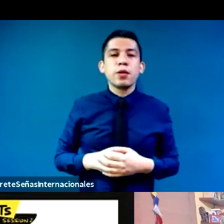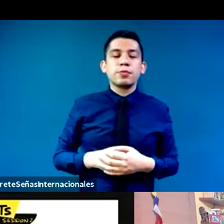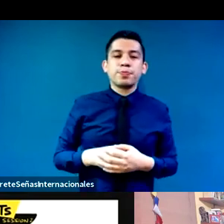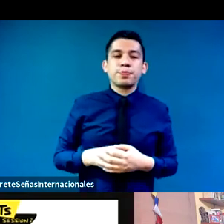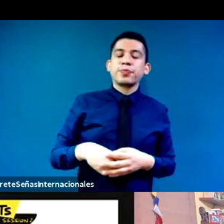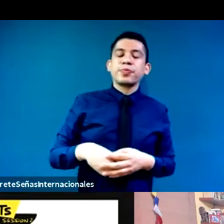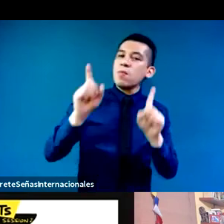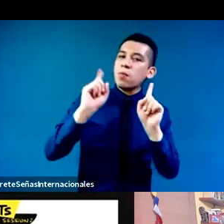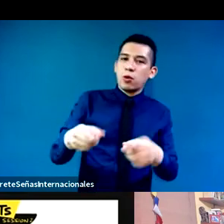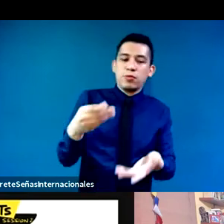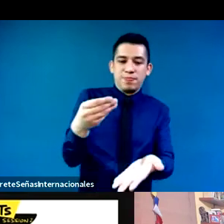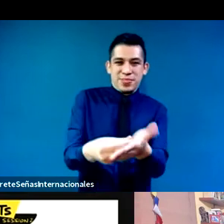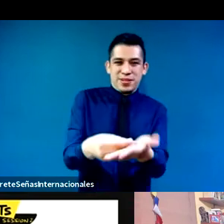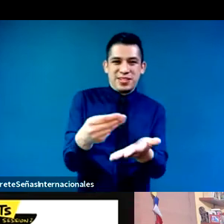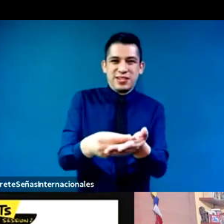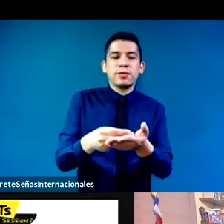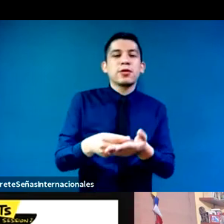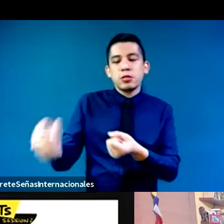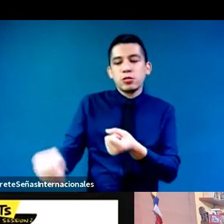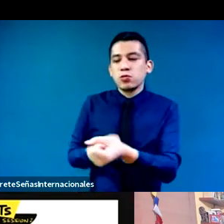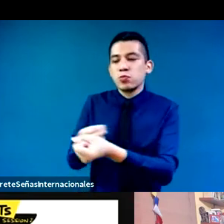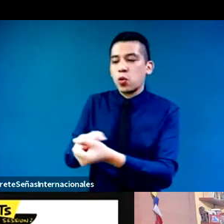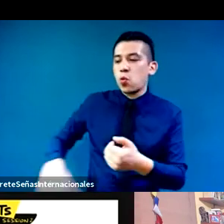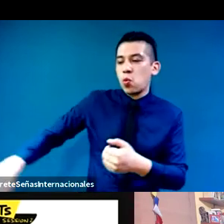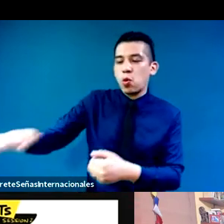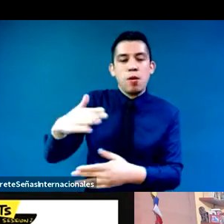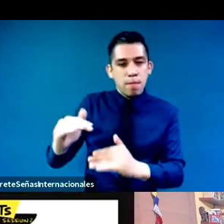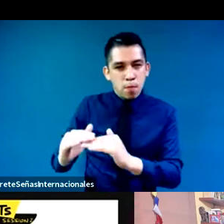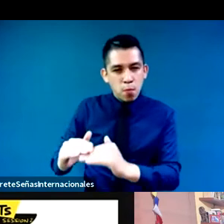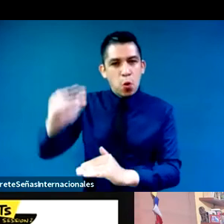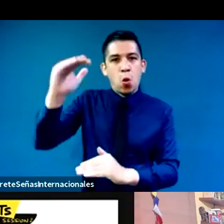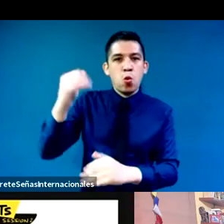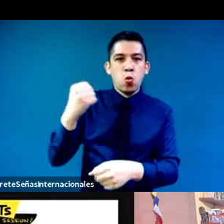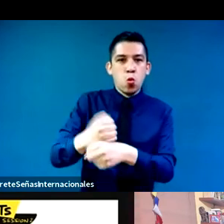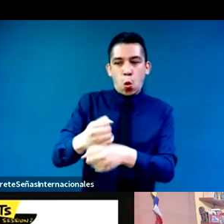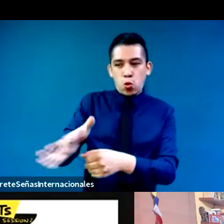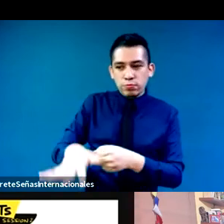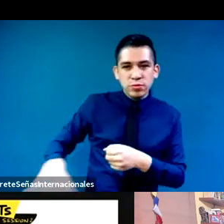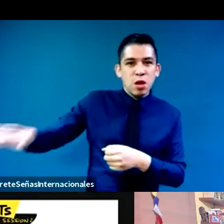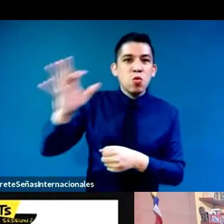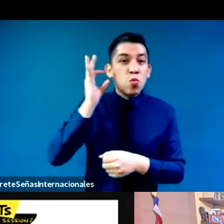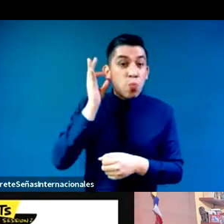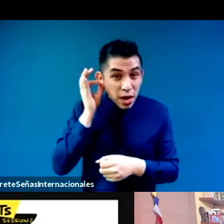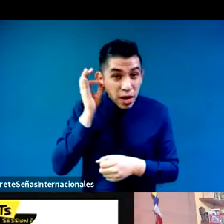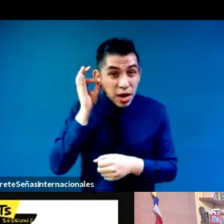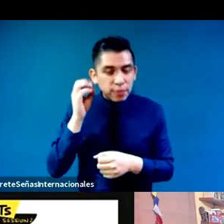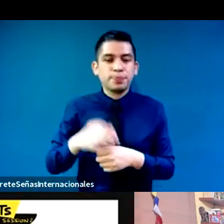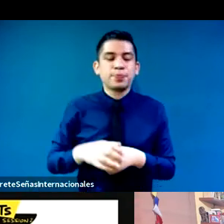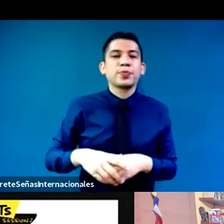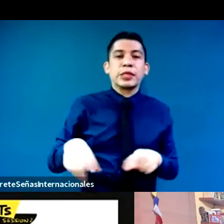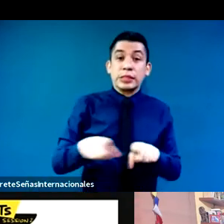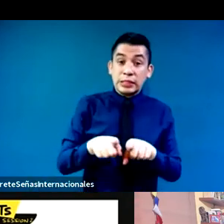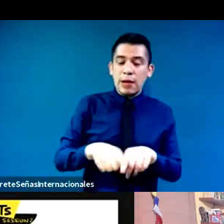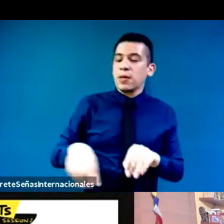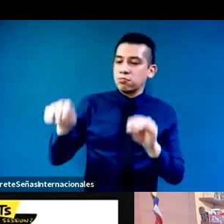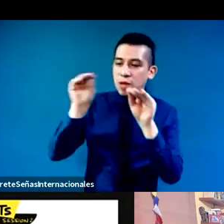groups. Women's access to financial resources has been hit hard by the pandemic, when savings and access to